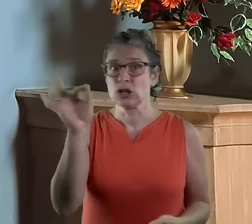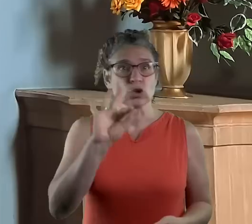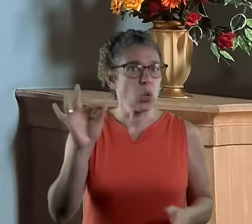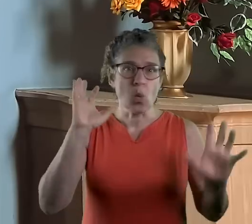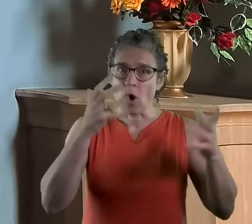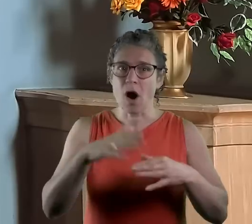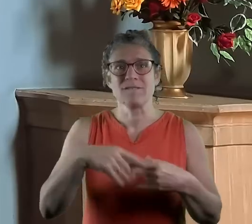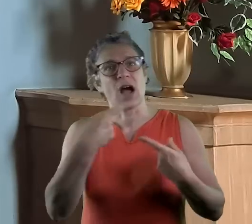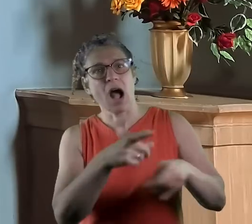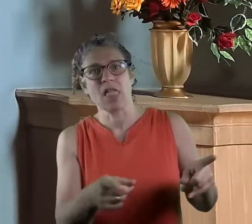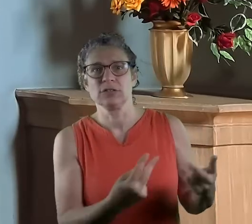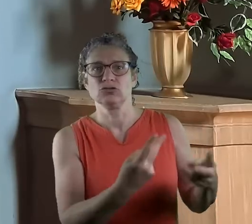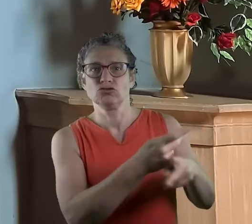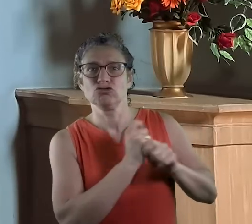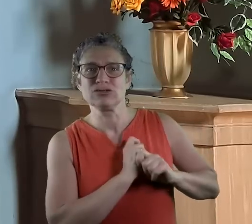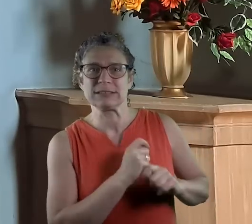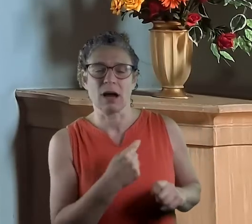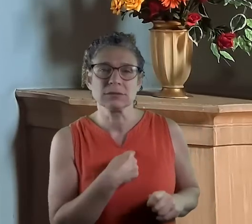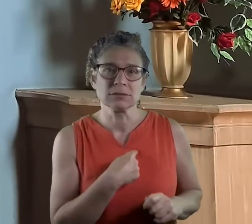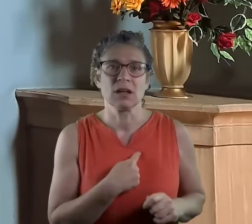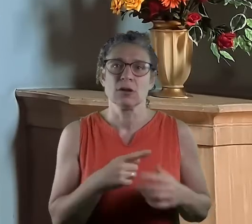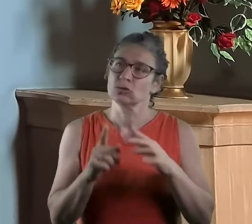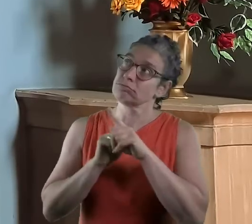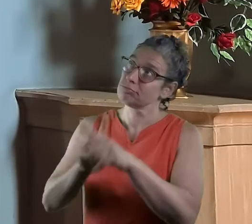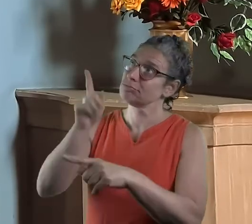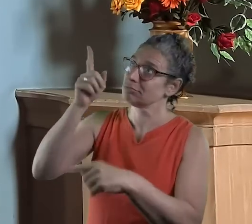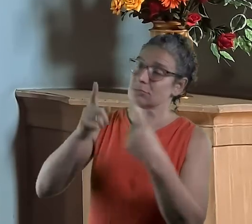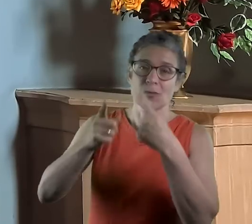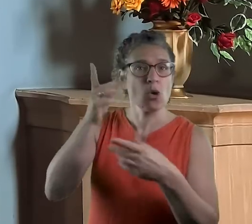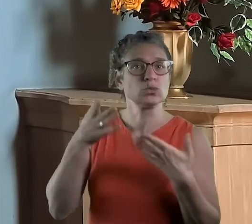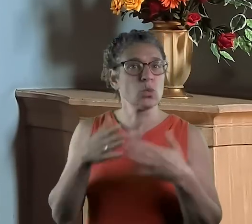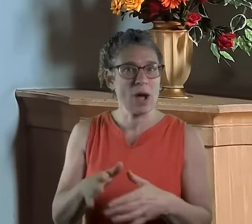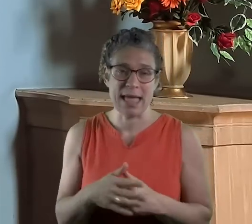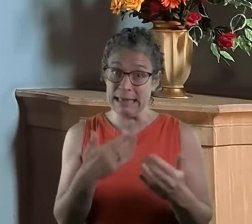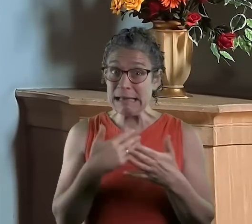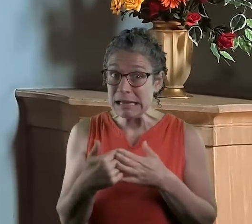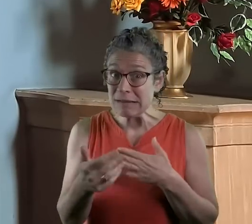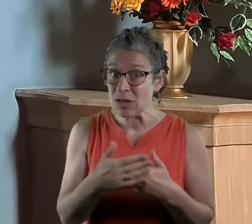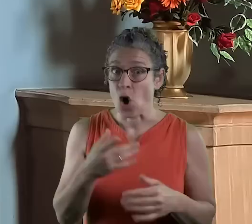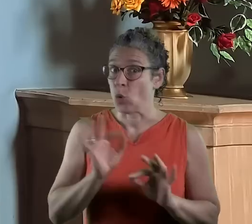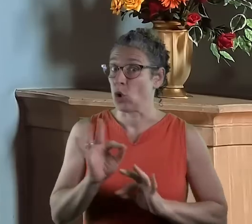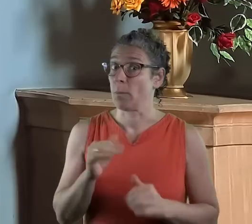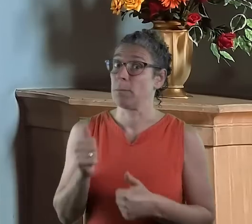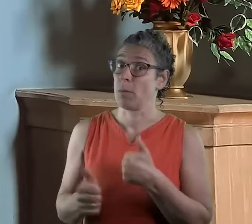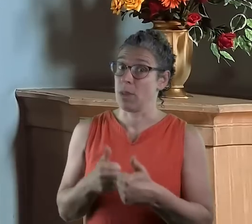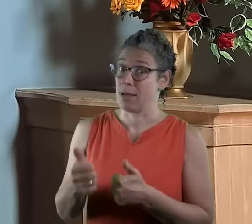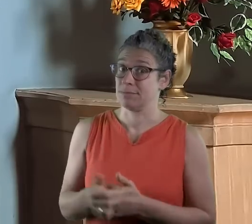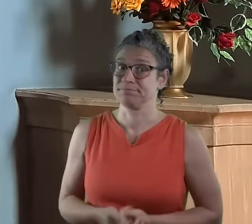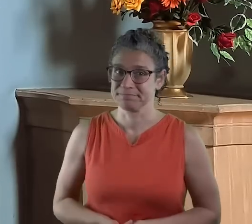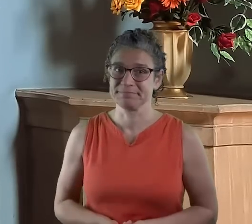not fearing how others will treat us for doing things God's way, however unpopular that might